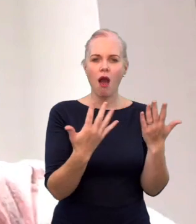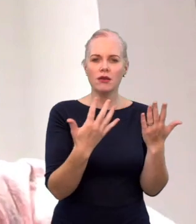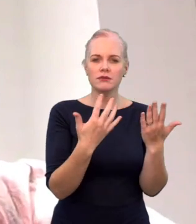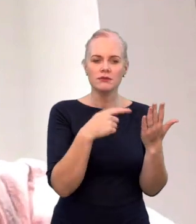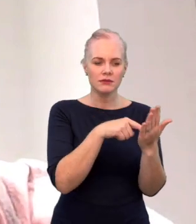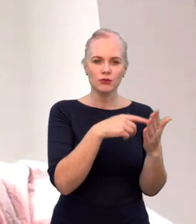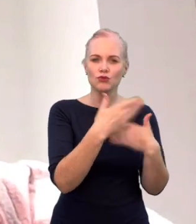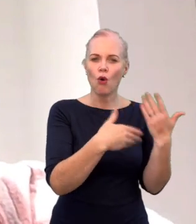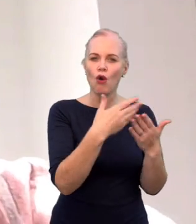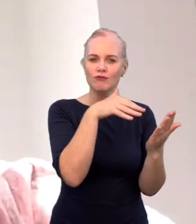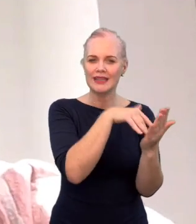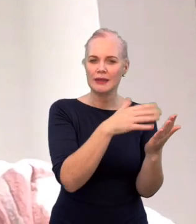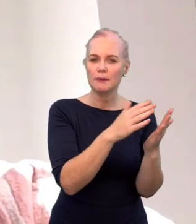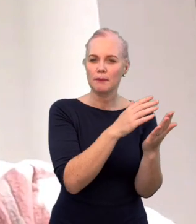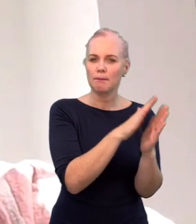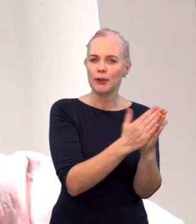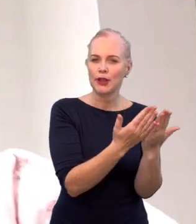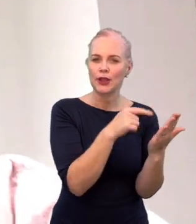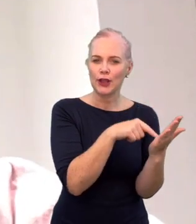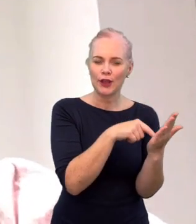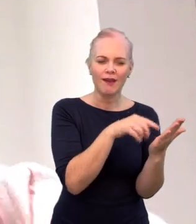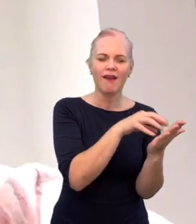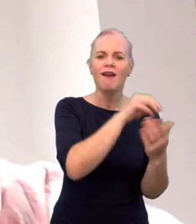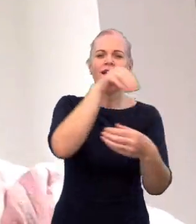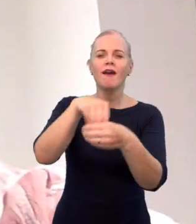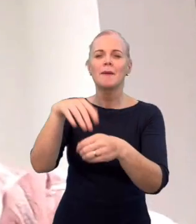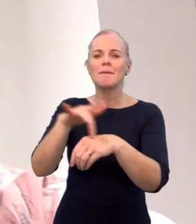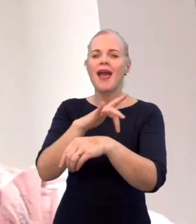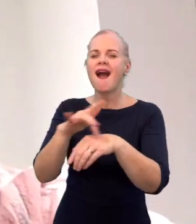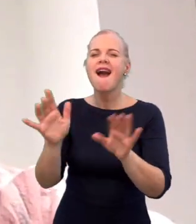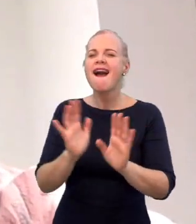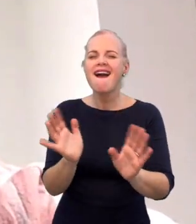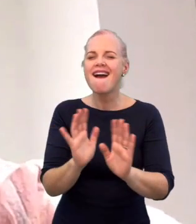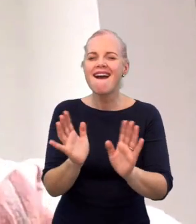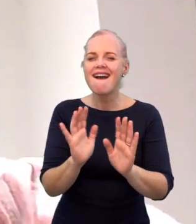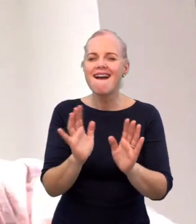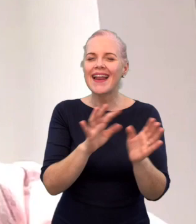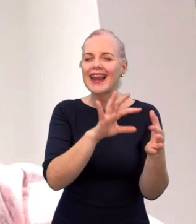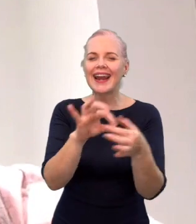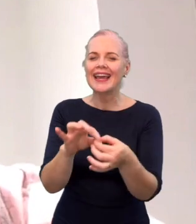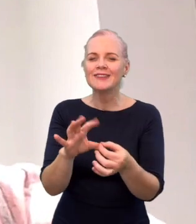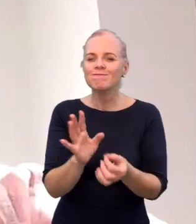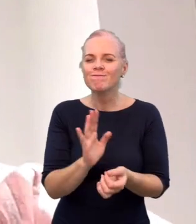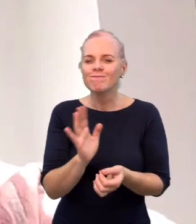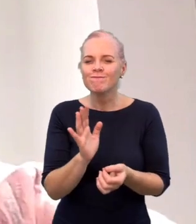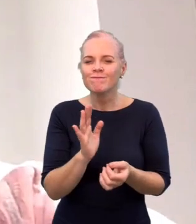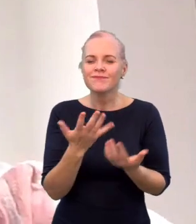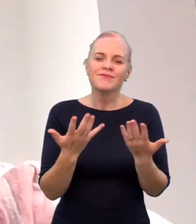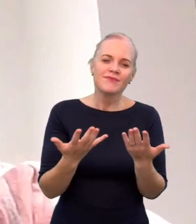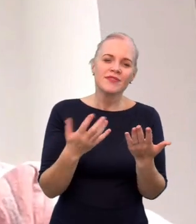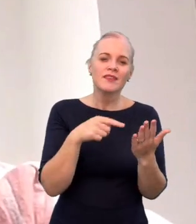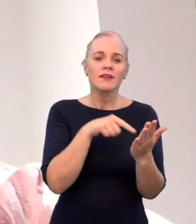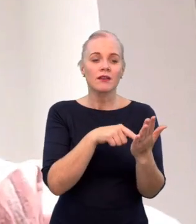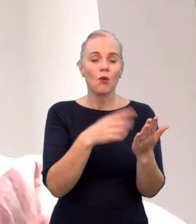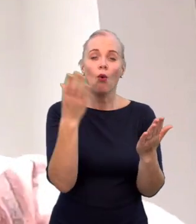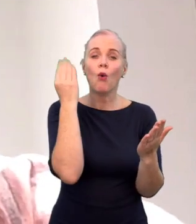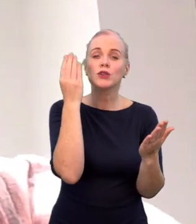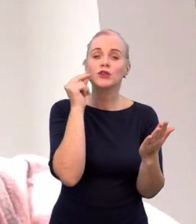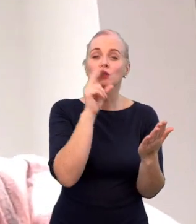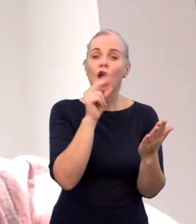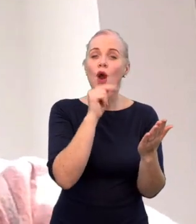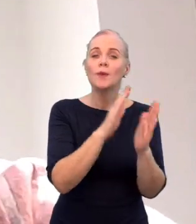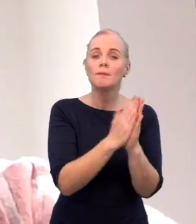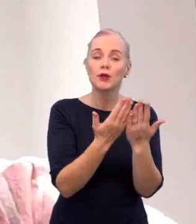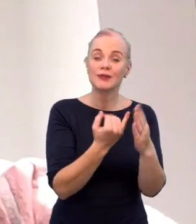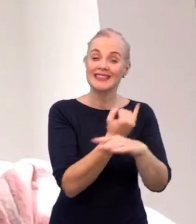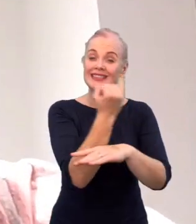of the things that are in the book, that drive the book don't necessarily drive the play. And a book, obviously, like, well, the audio book,